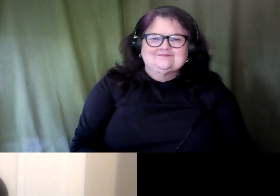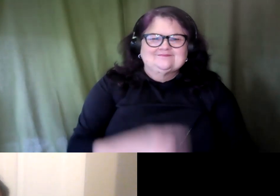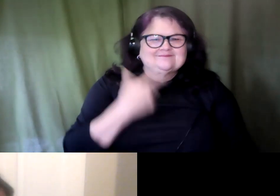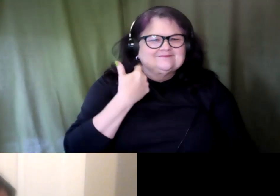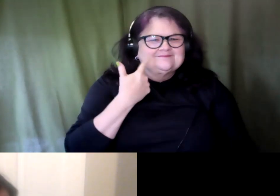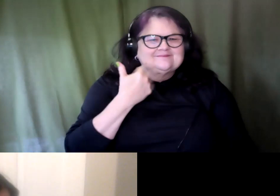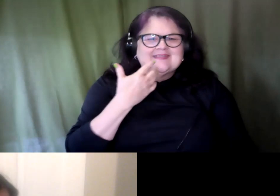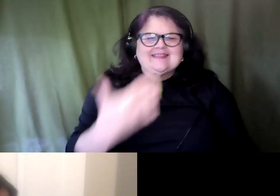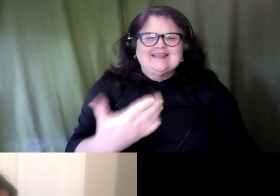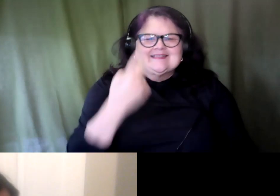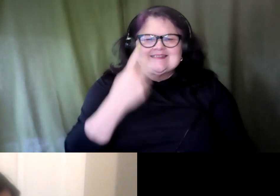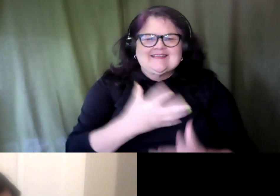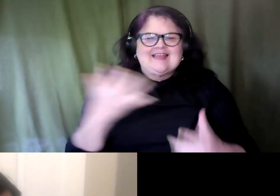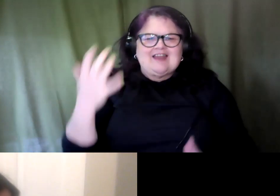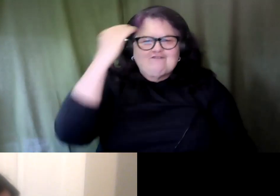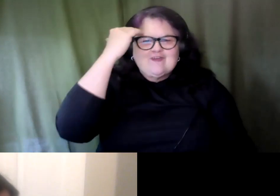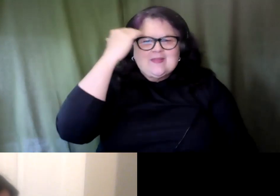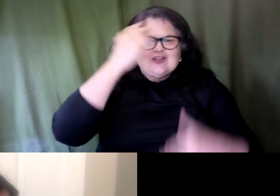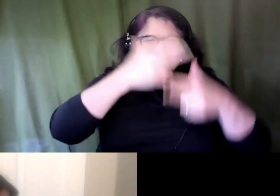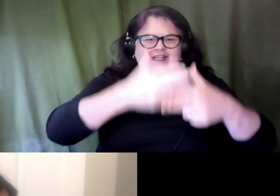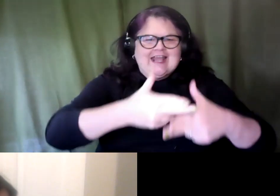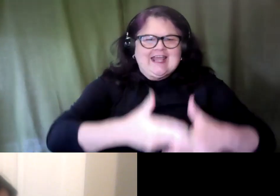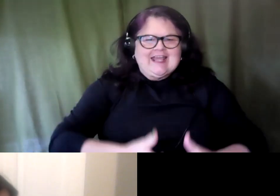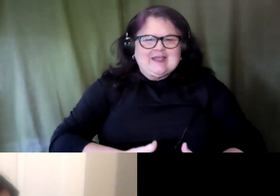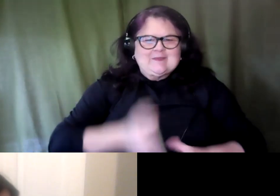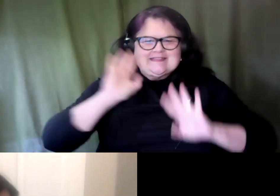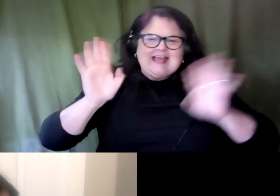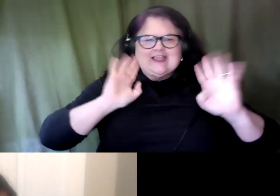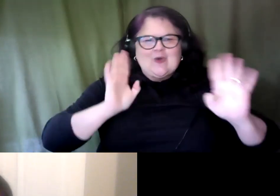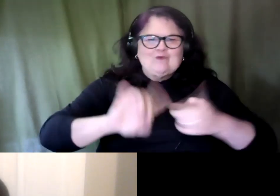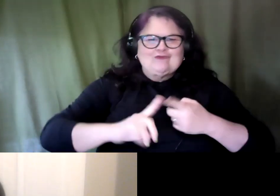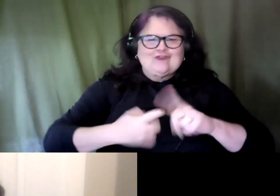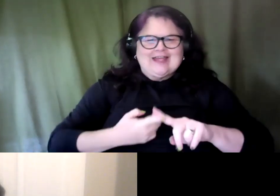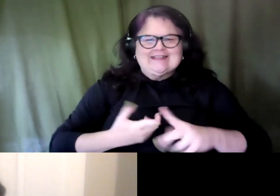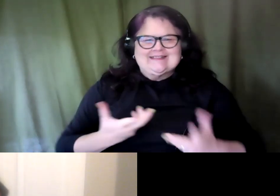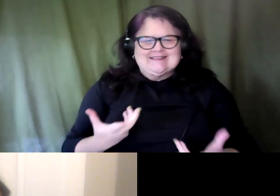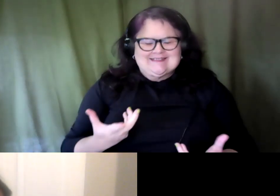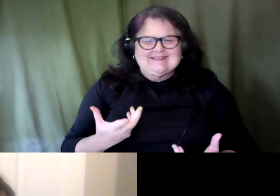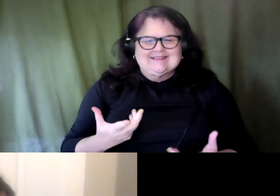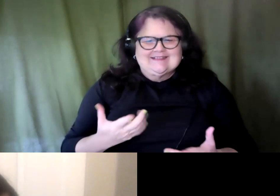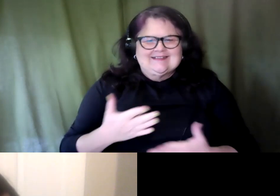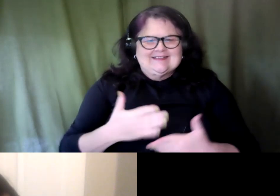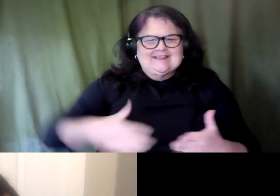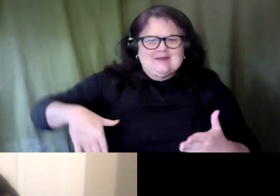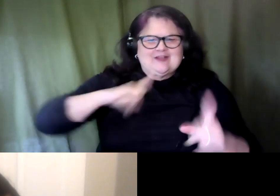And thanks. I see a lot of familiar names in the participant list. Hello, friends. Some I haven't talked